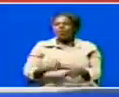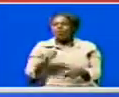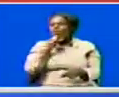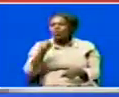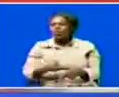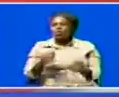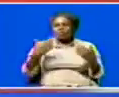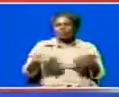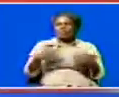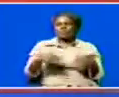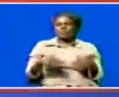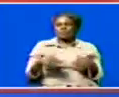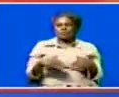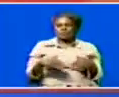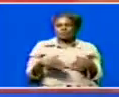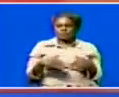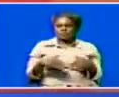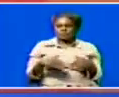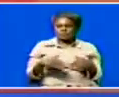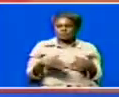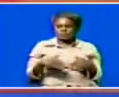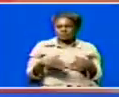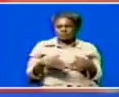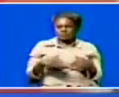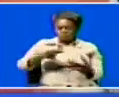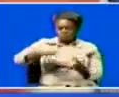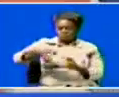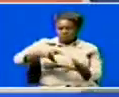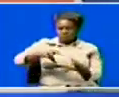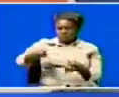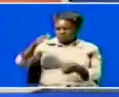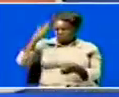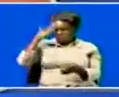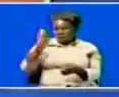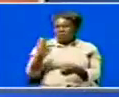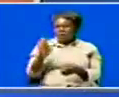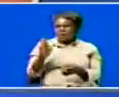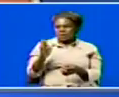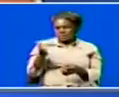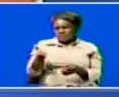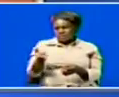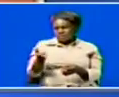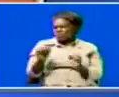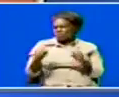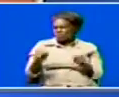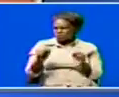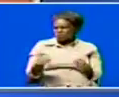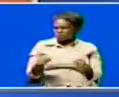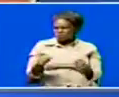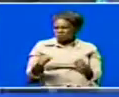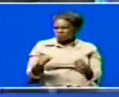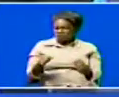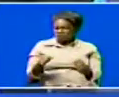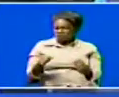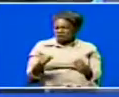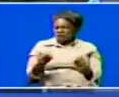Yes. And I like so how you're politically aware. And do you think this is something that cuts across all artists, especially